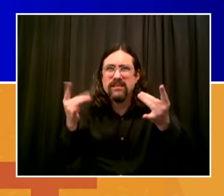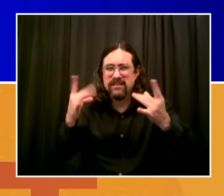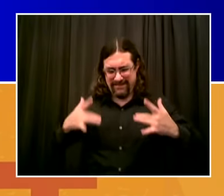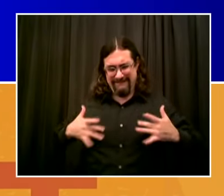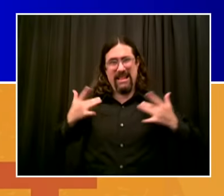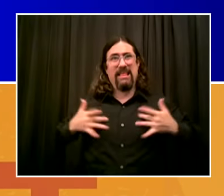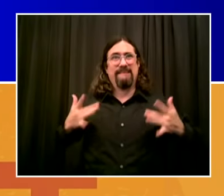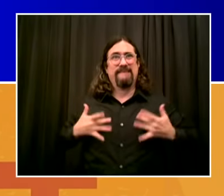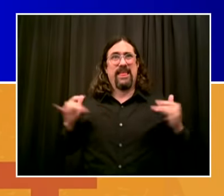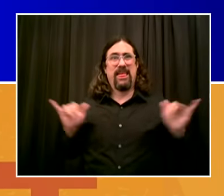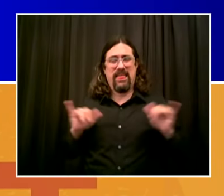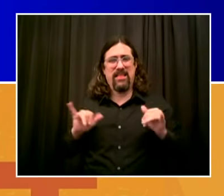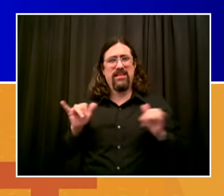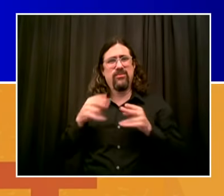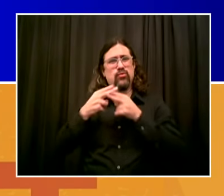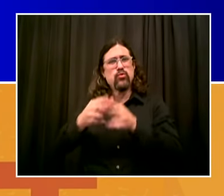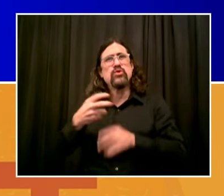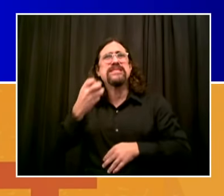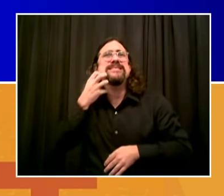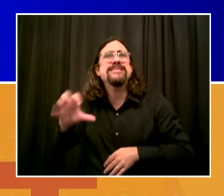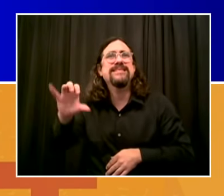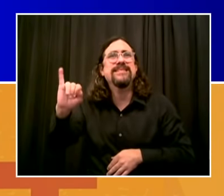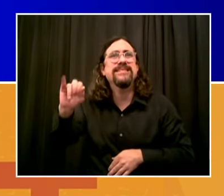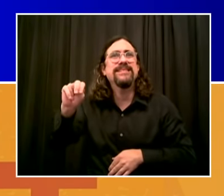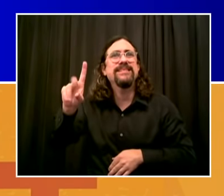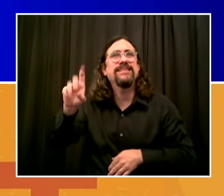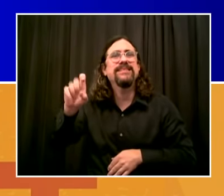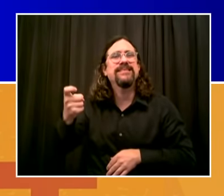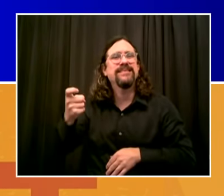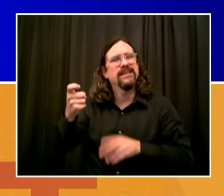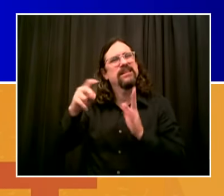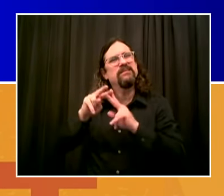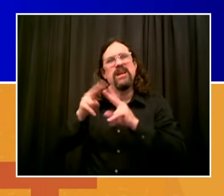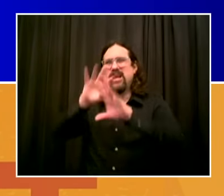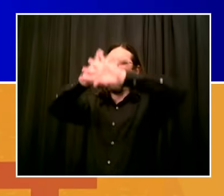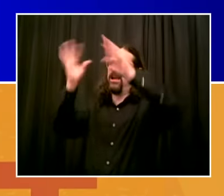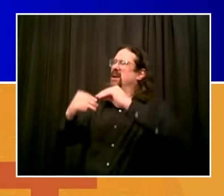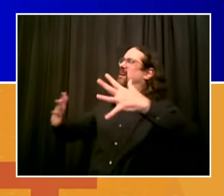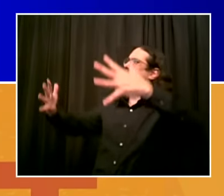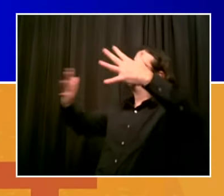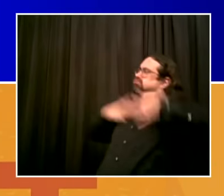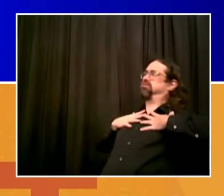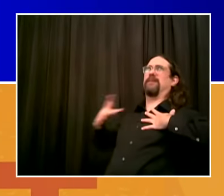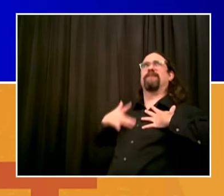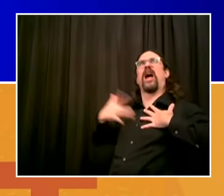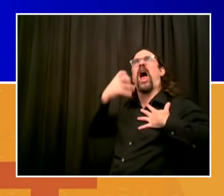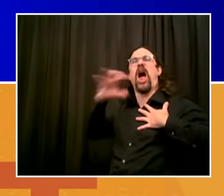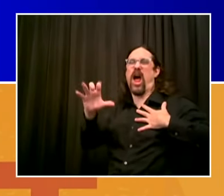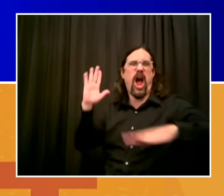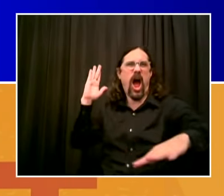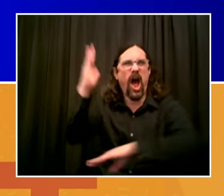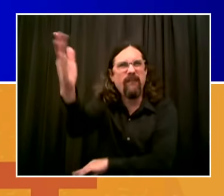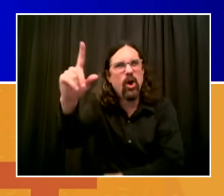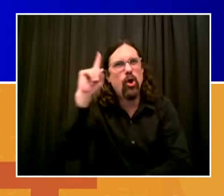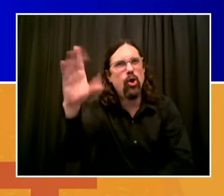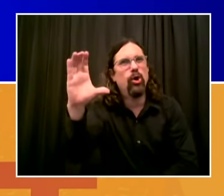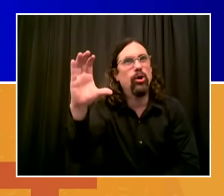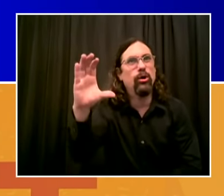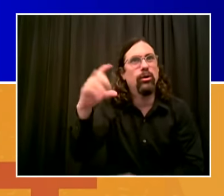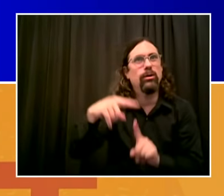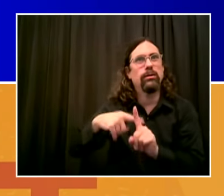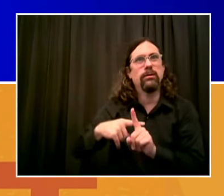not minimize the challenge. Stay hydrated. Stay cool. When you can, stay in air conditioning. Check on your neighbors. If you know